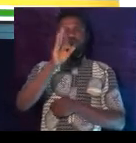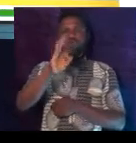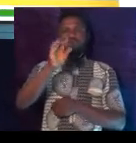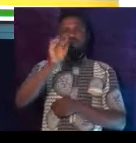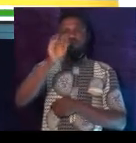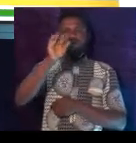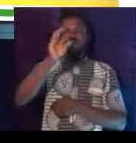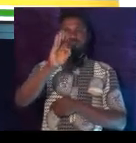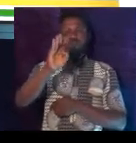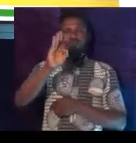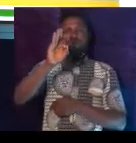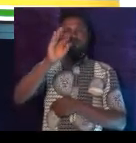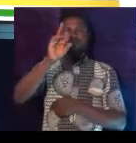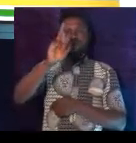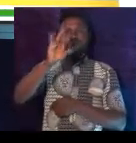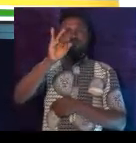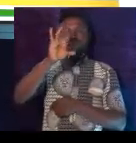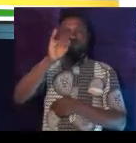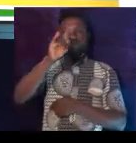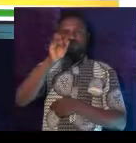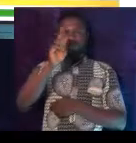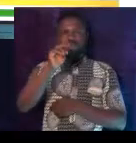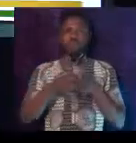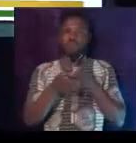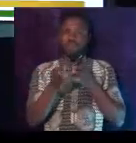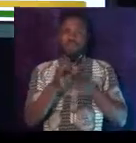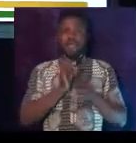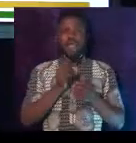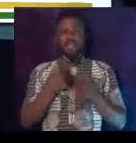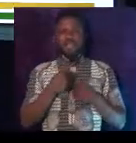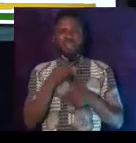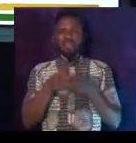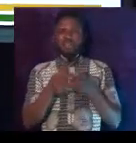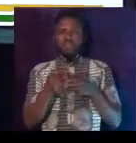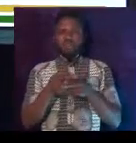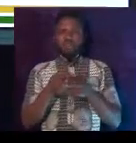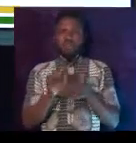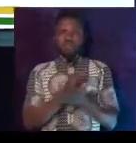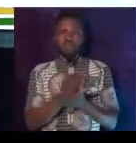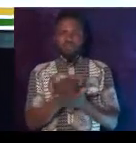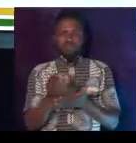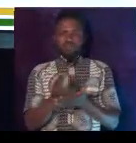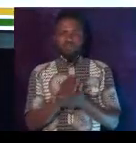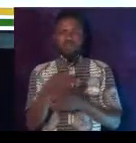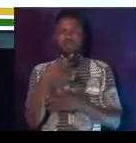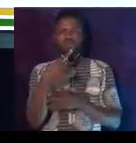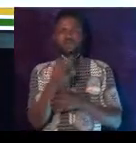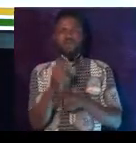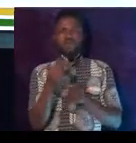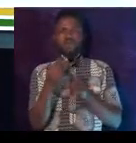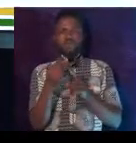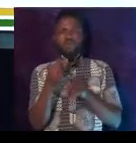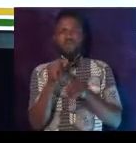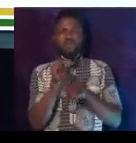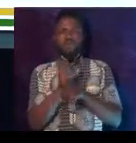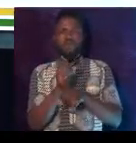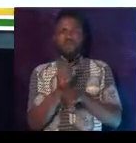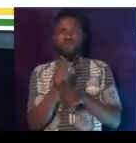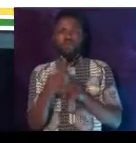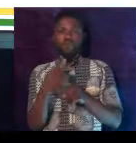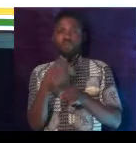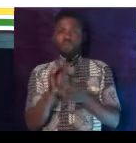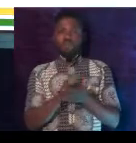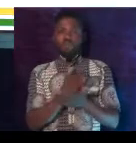friction? What is friction? To define friction, I have this very short song. The words